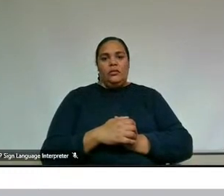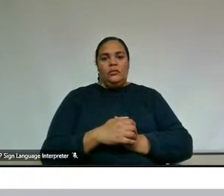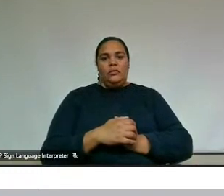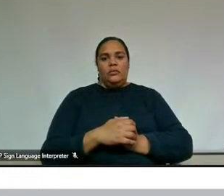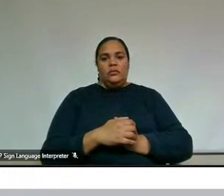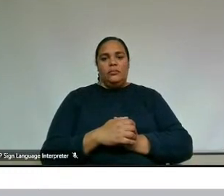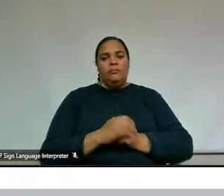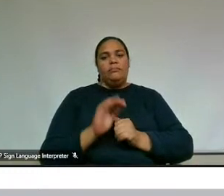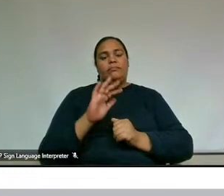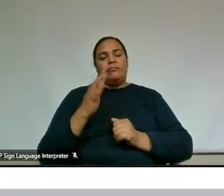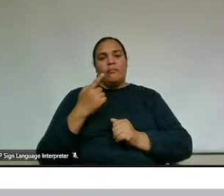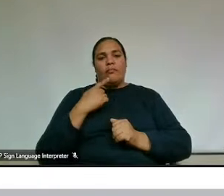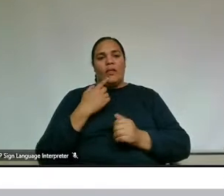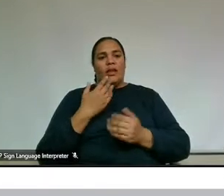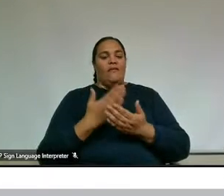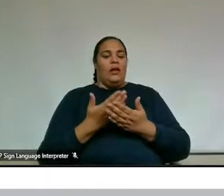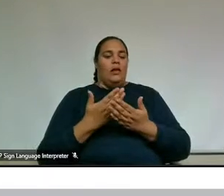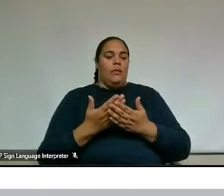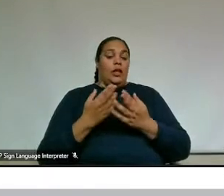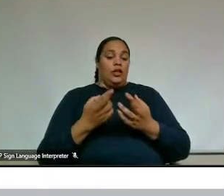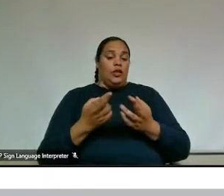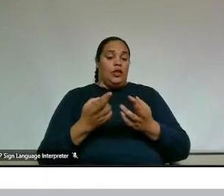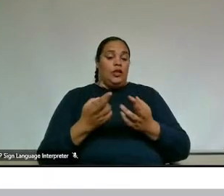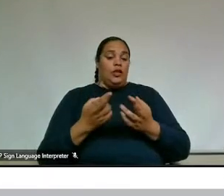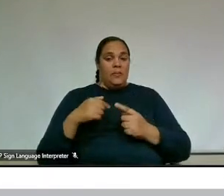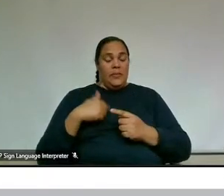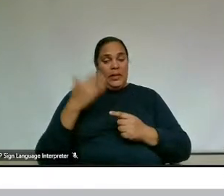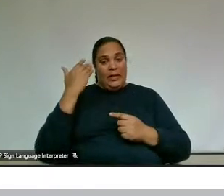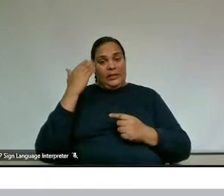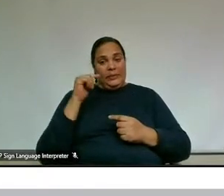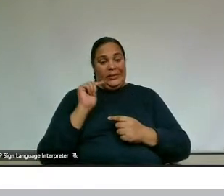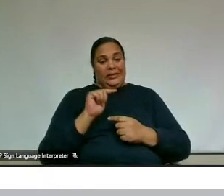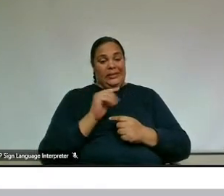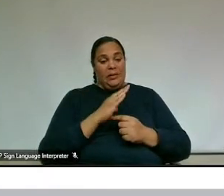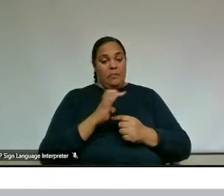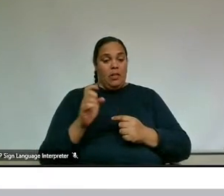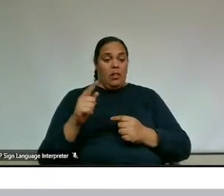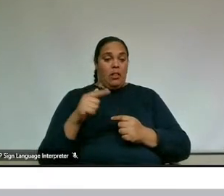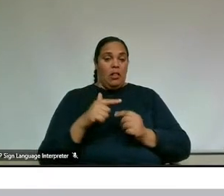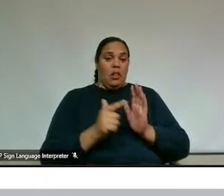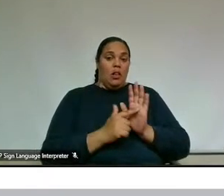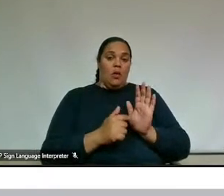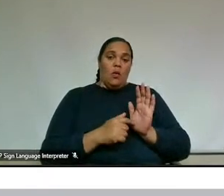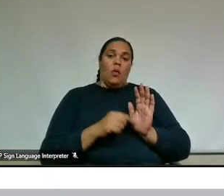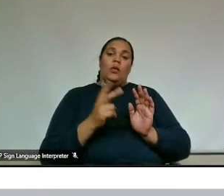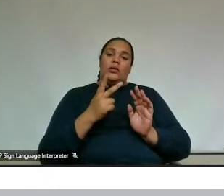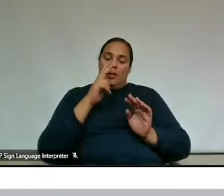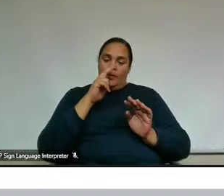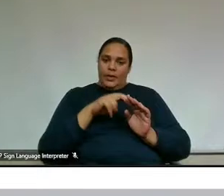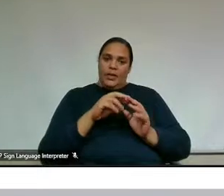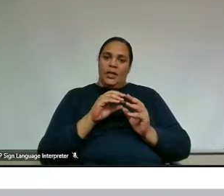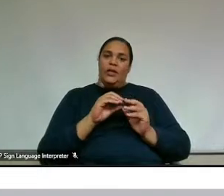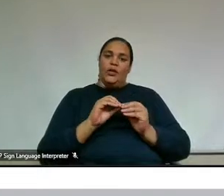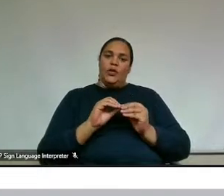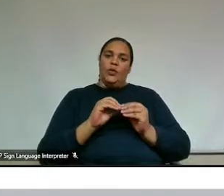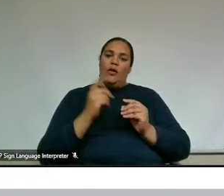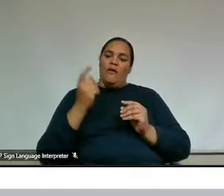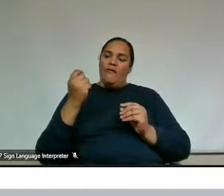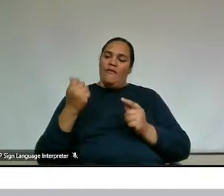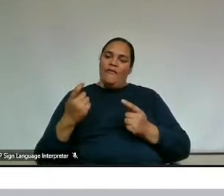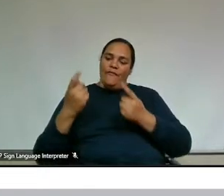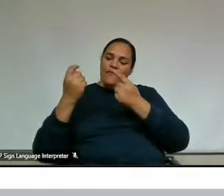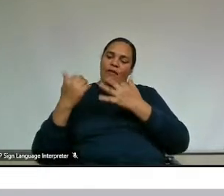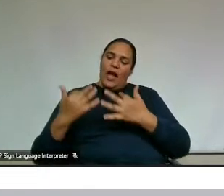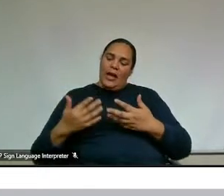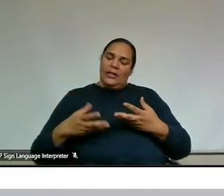although it says available resources, I'm expecting that this bill must also put a finance methodology